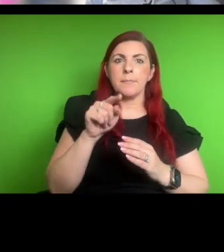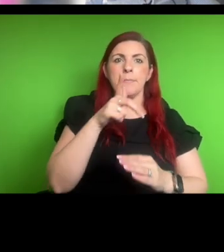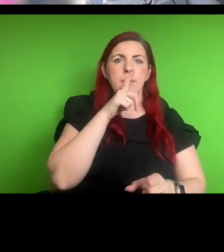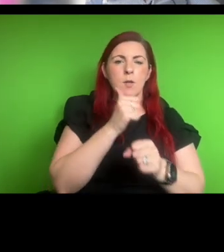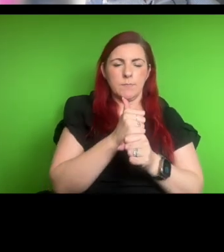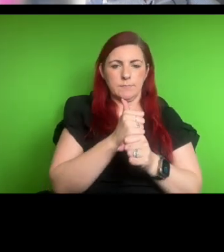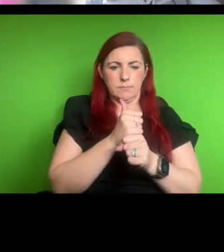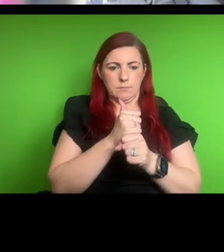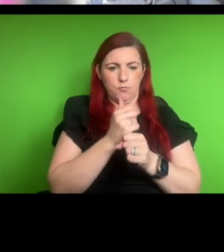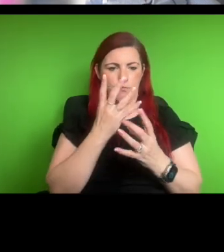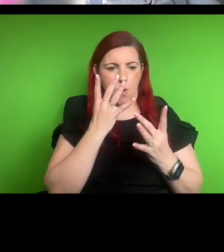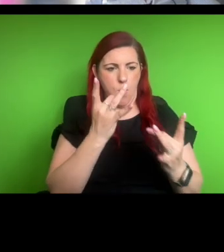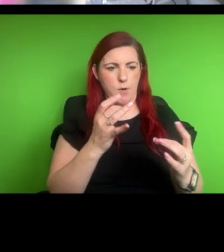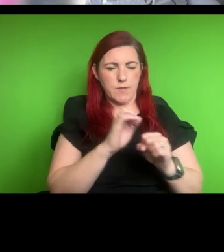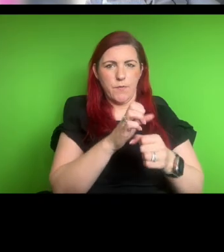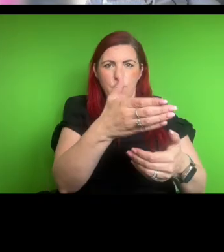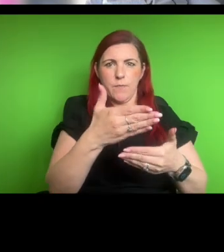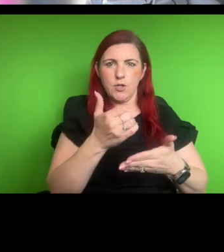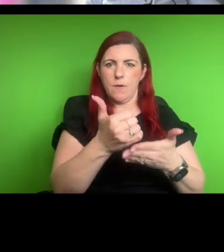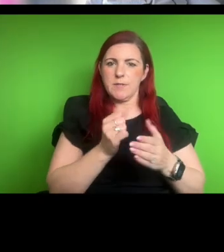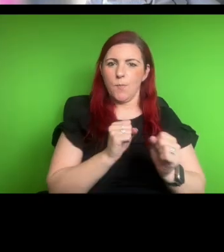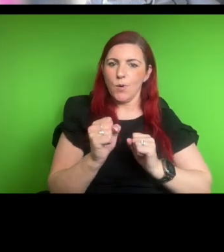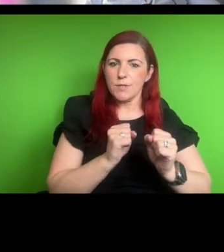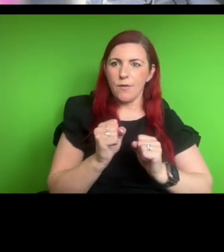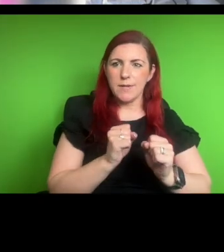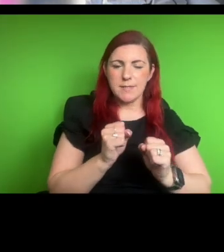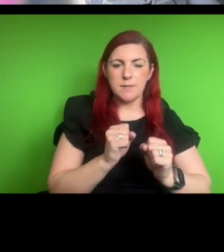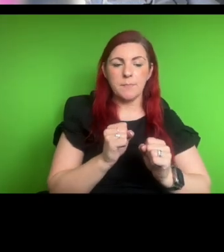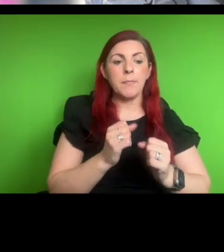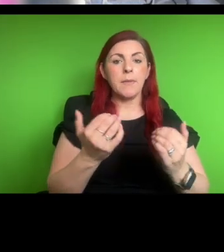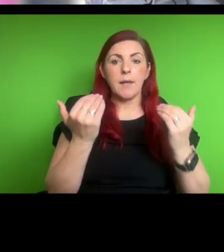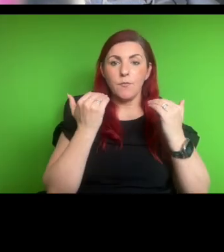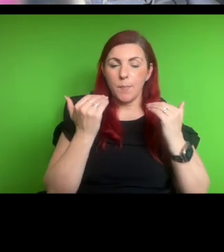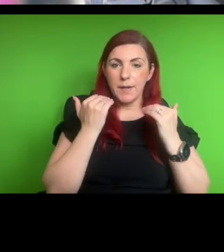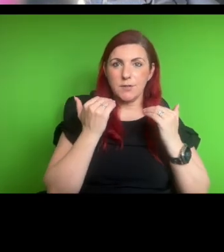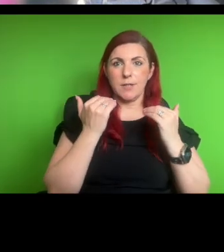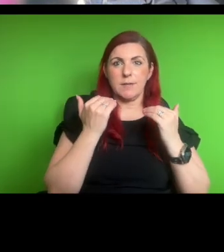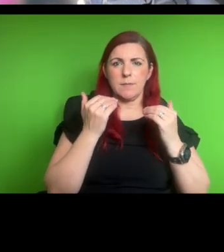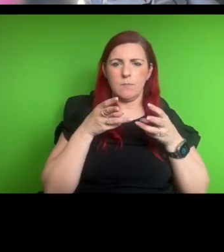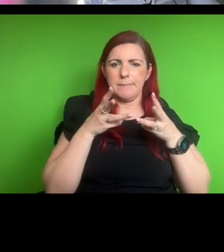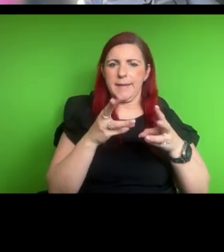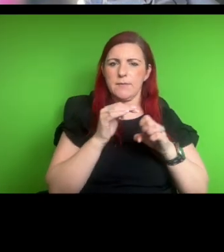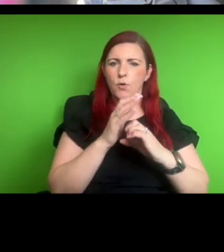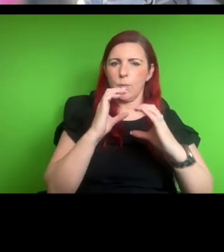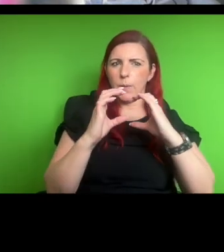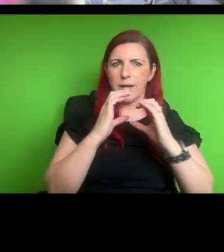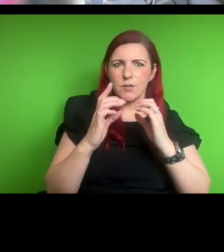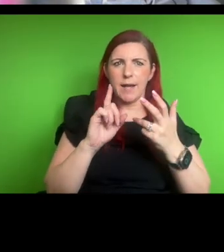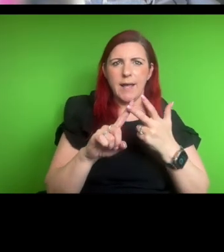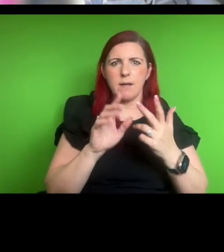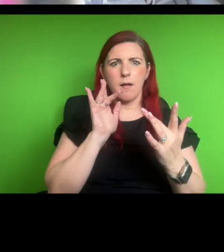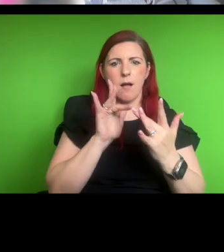support service, information, means of communication, and contacting the support services. And